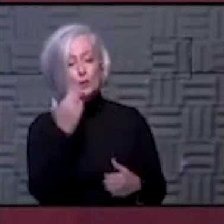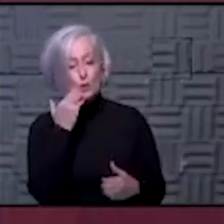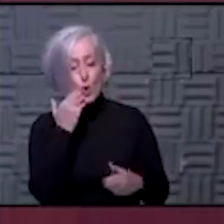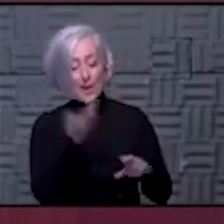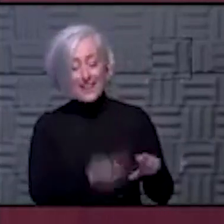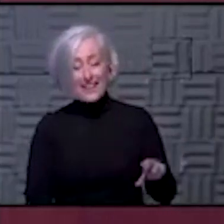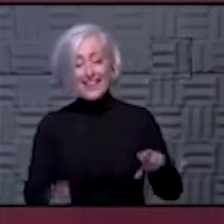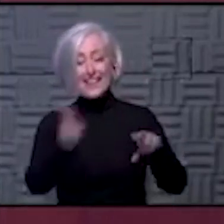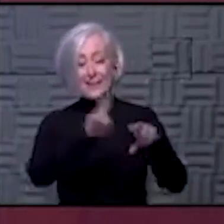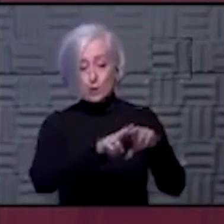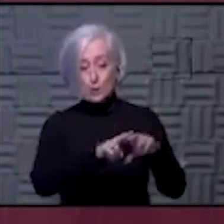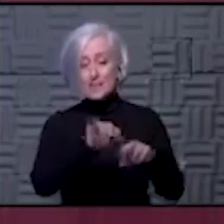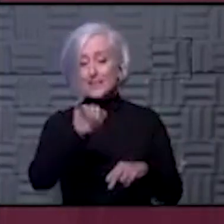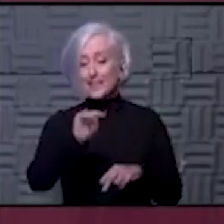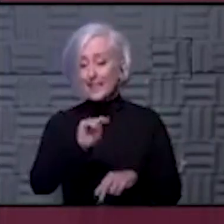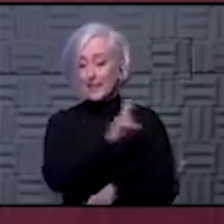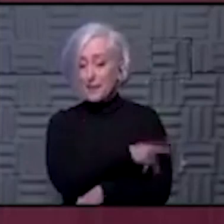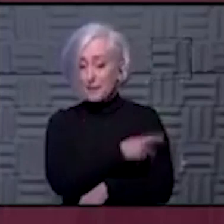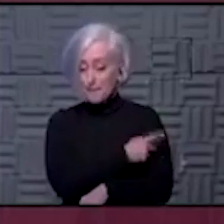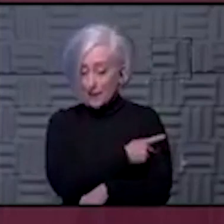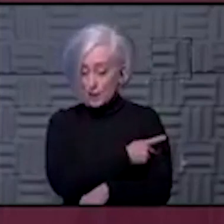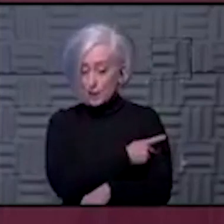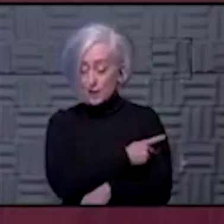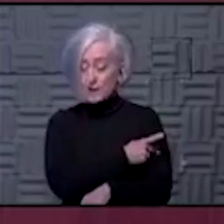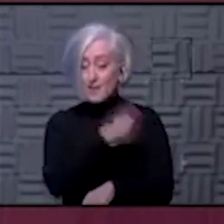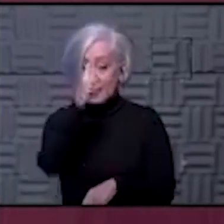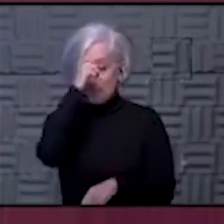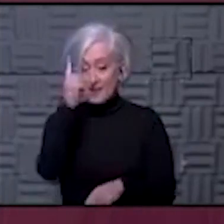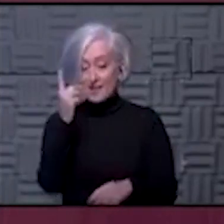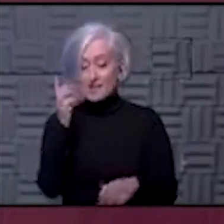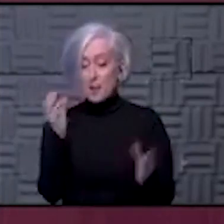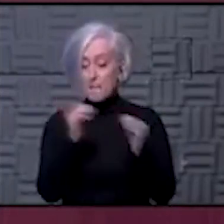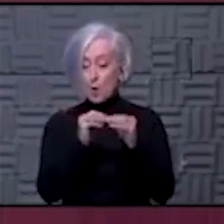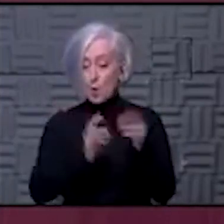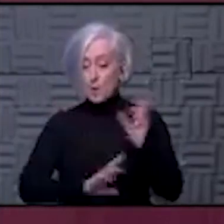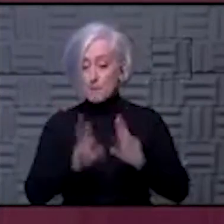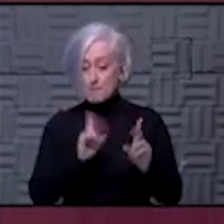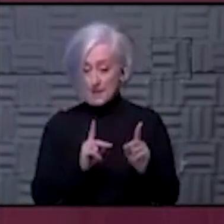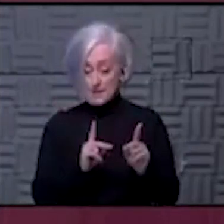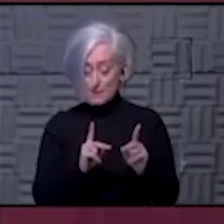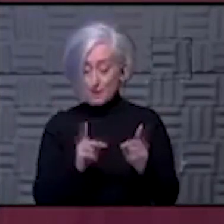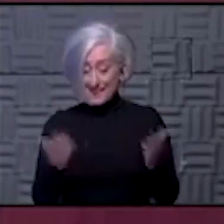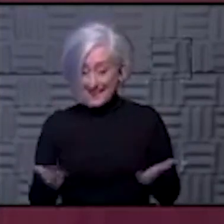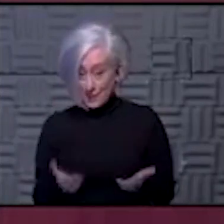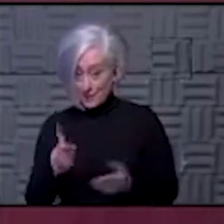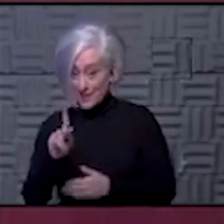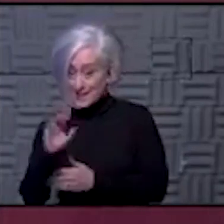due to taking in patients in the KC area, or are we seeing more patients from out